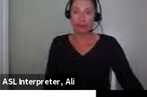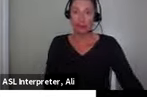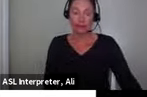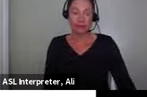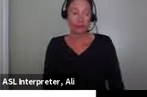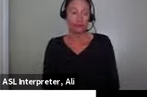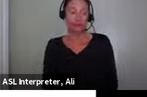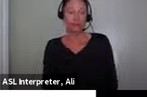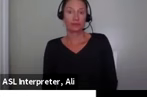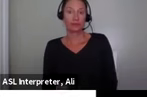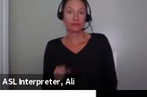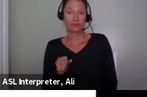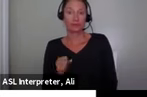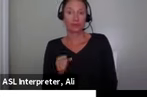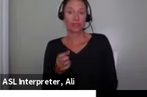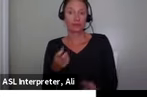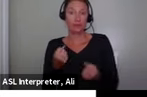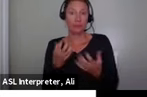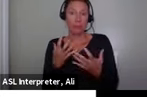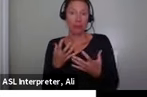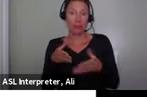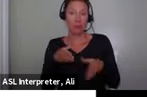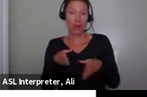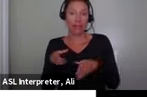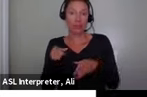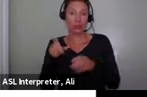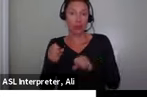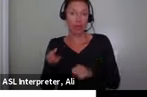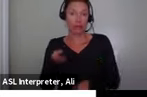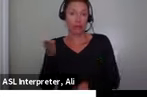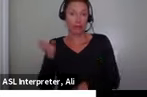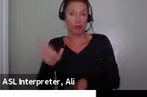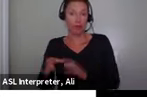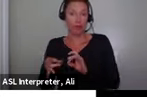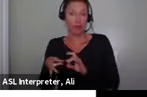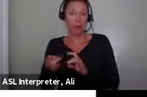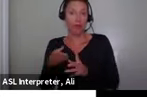There are multiple ways you can submit a comment. You can submit a comment